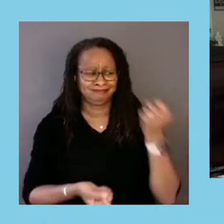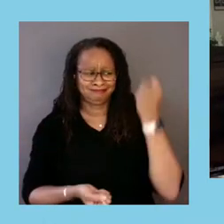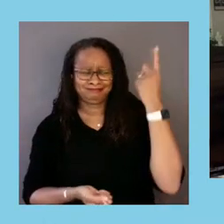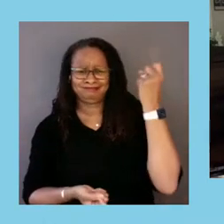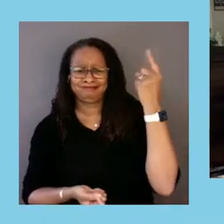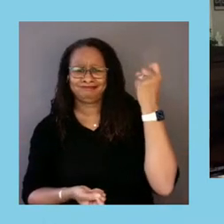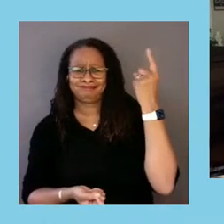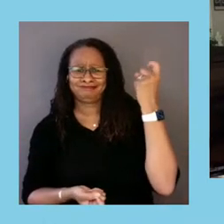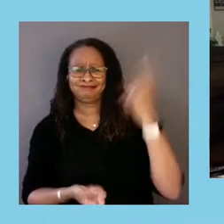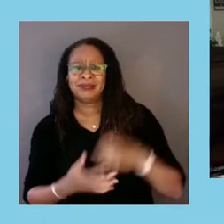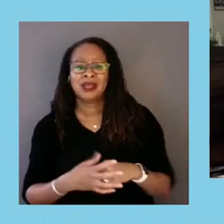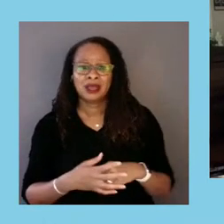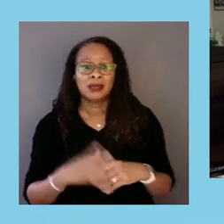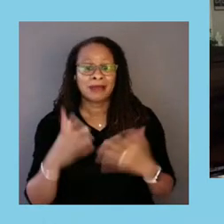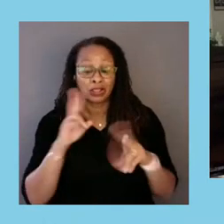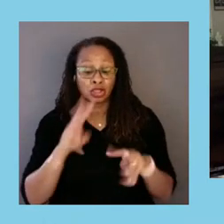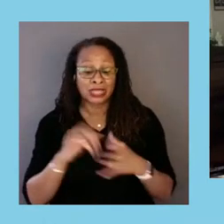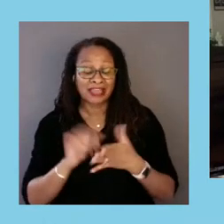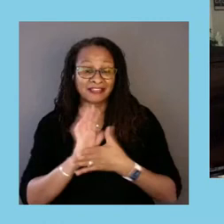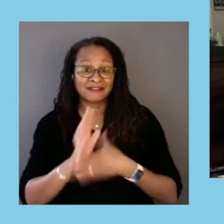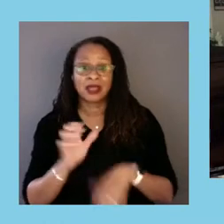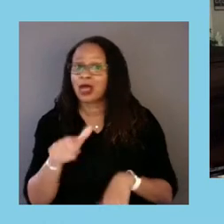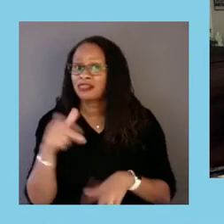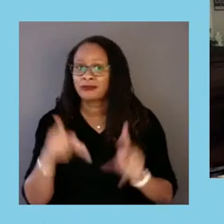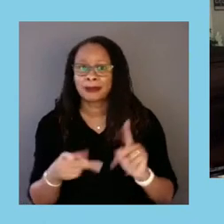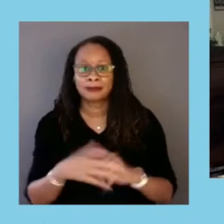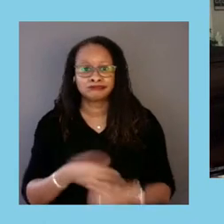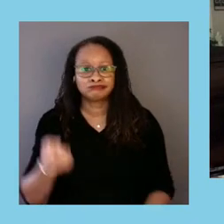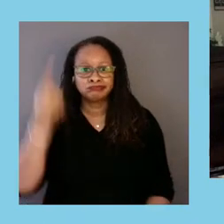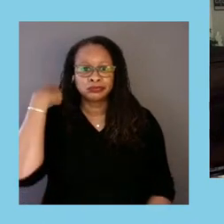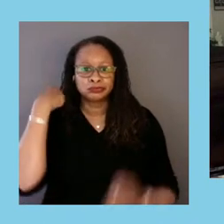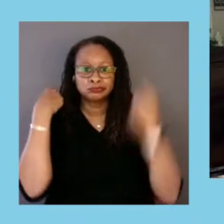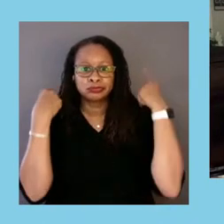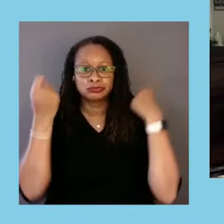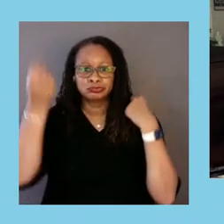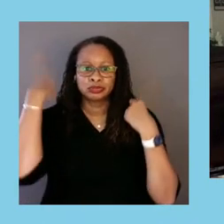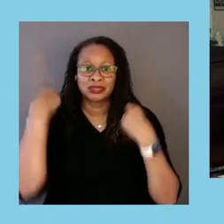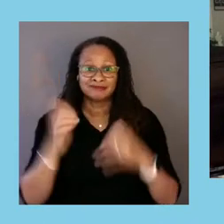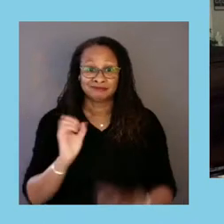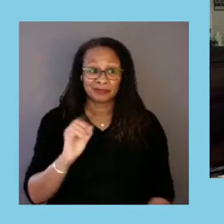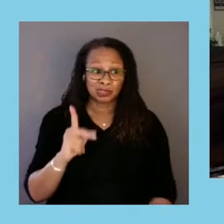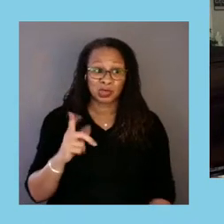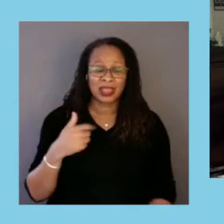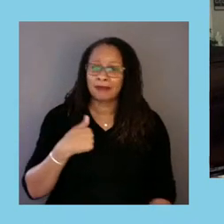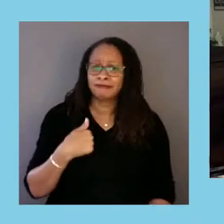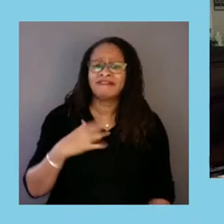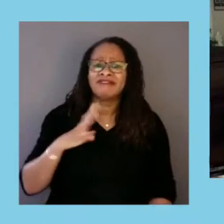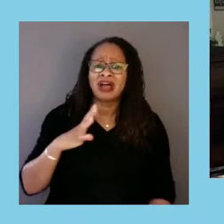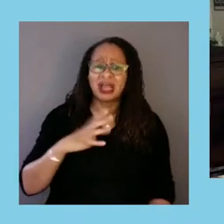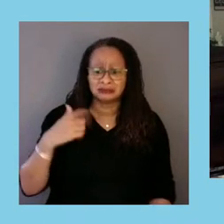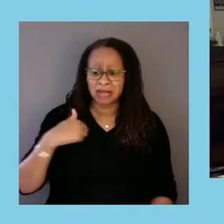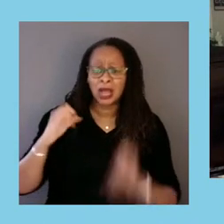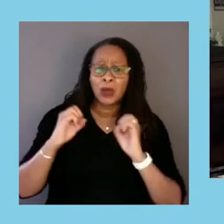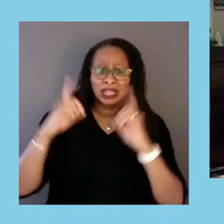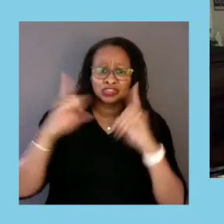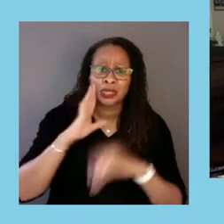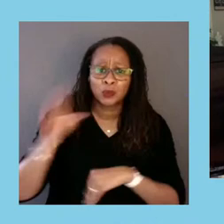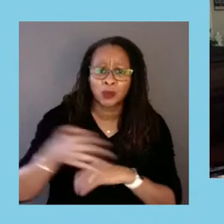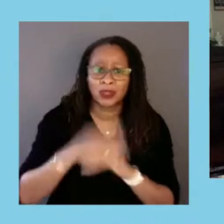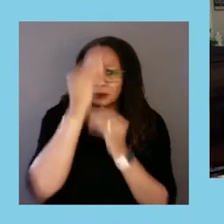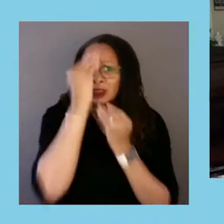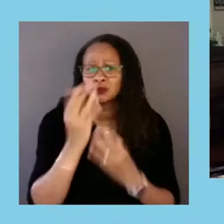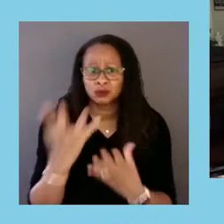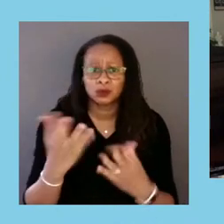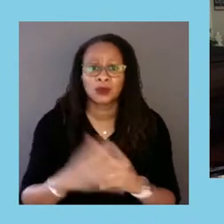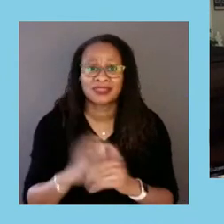that film is. There are others that just don't, and that's okay. Because I don't mind being the educator, because that's what I need to be, if that's my role. You know what I'm